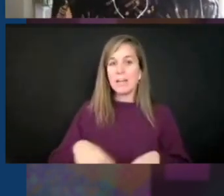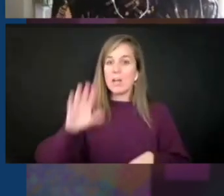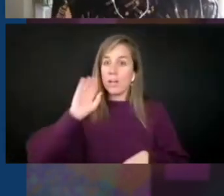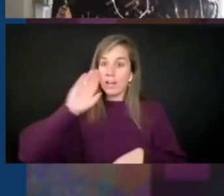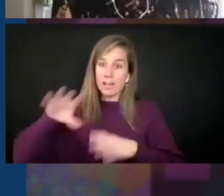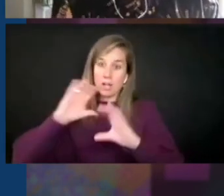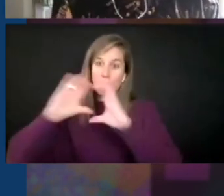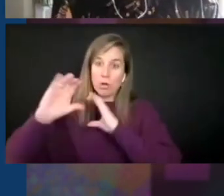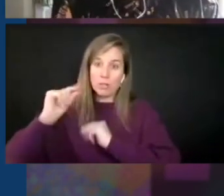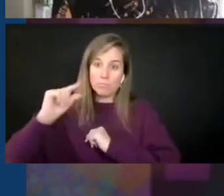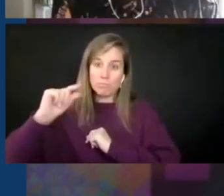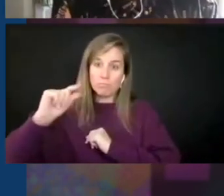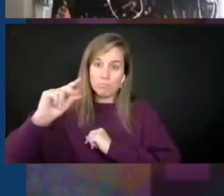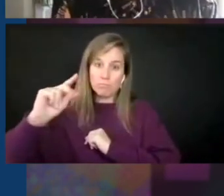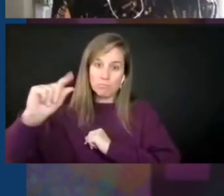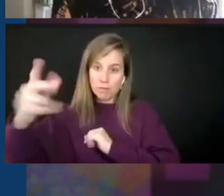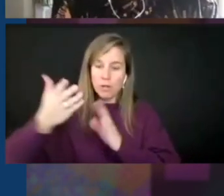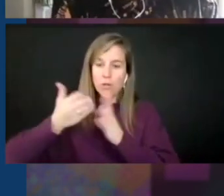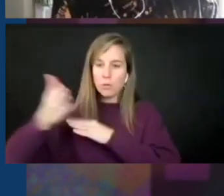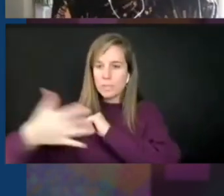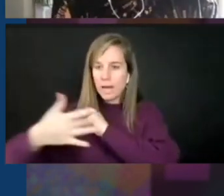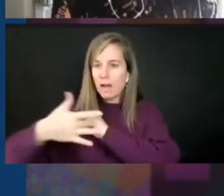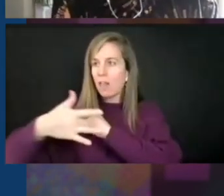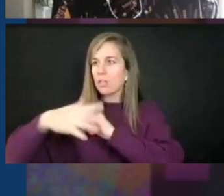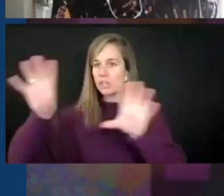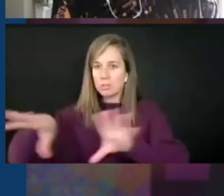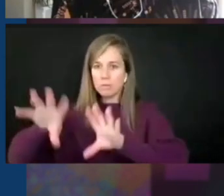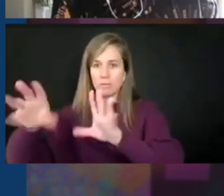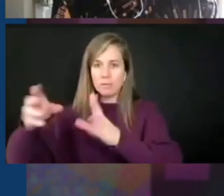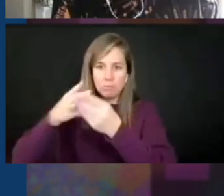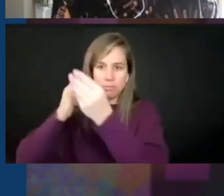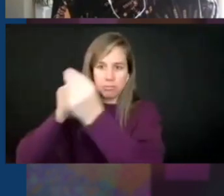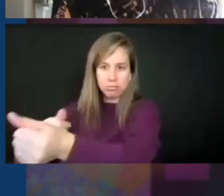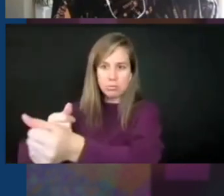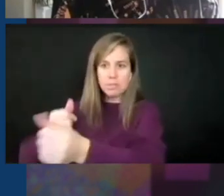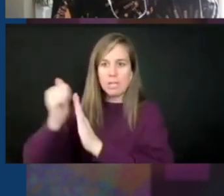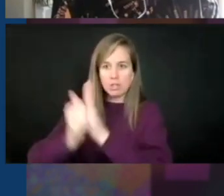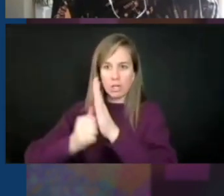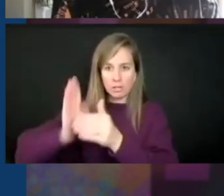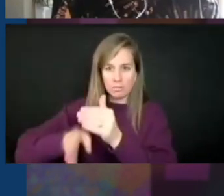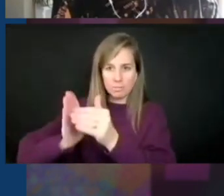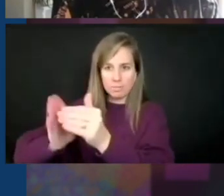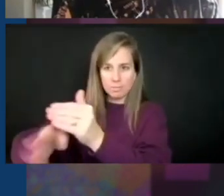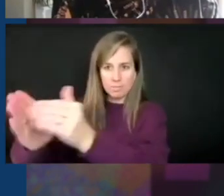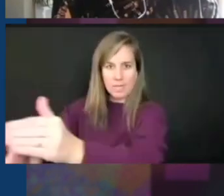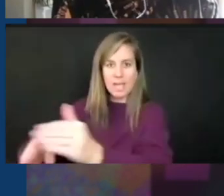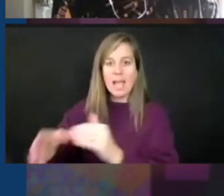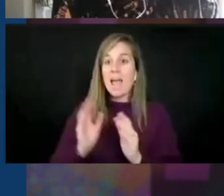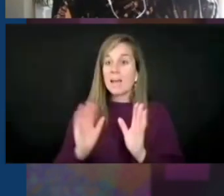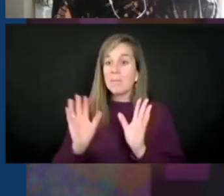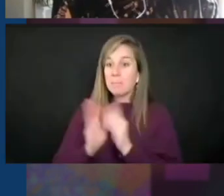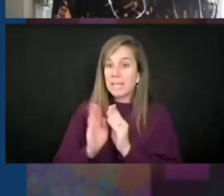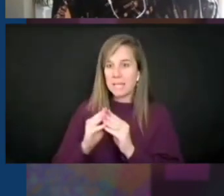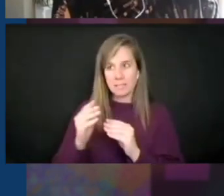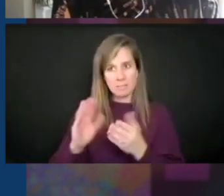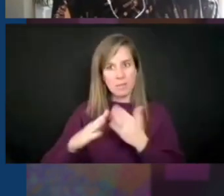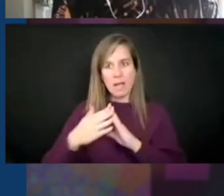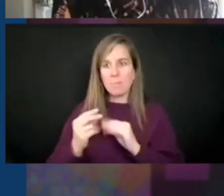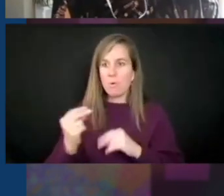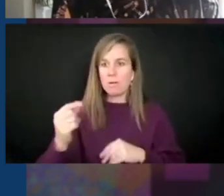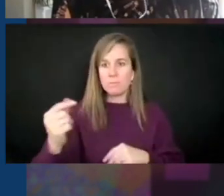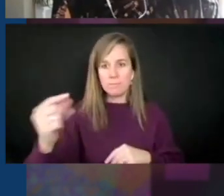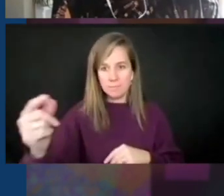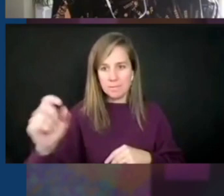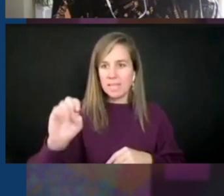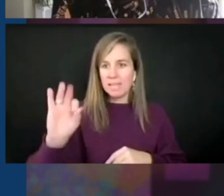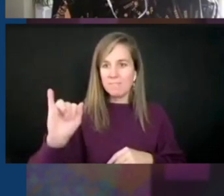via a multitude of technologies abounds, and we refine meetings to become increasingly efficient, perhaps